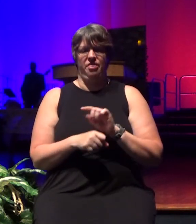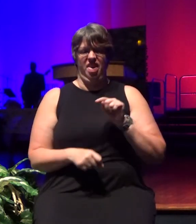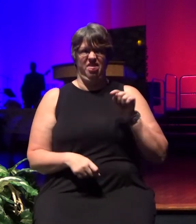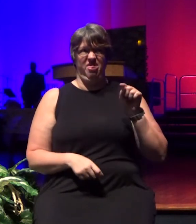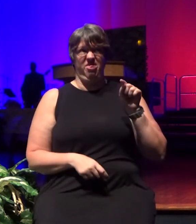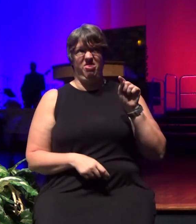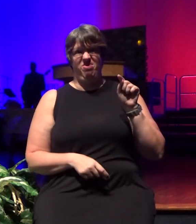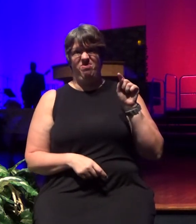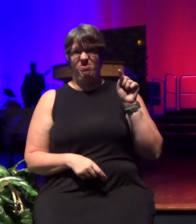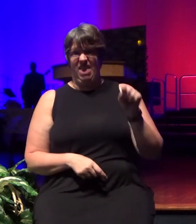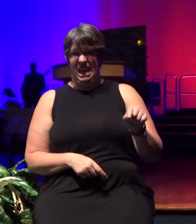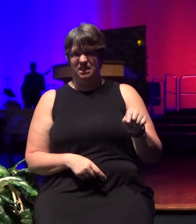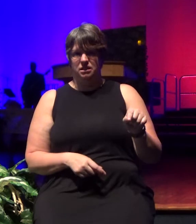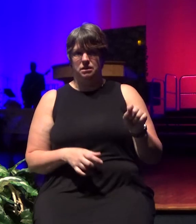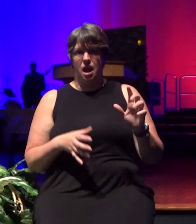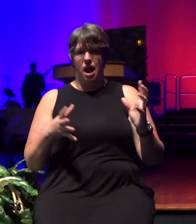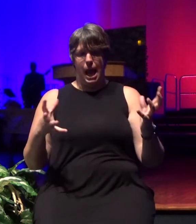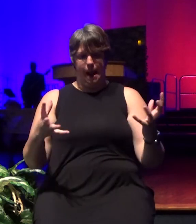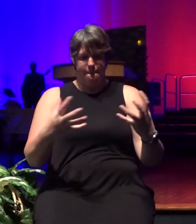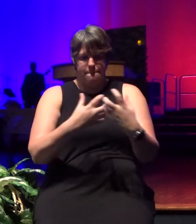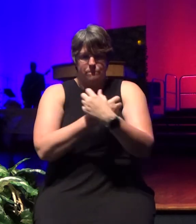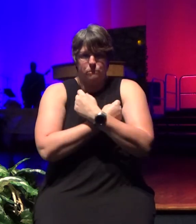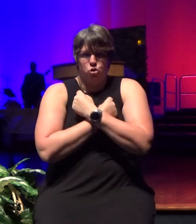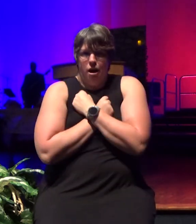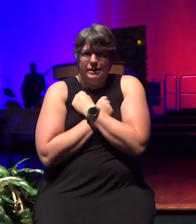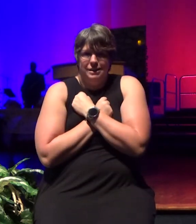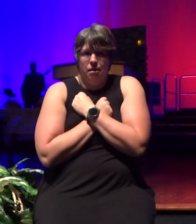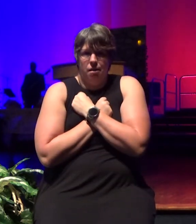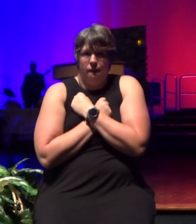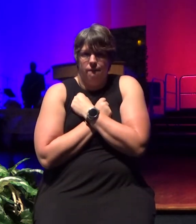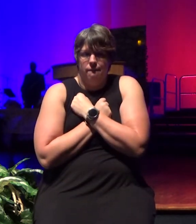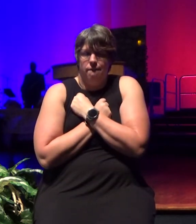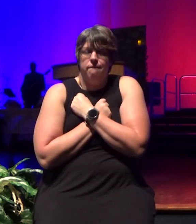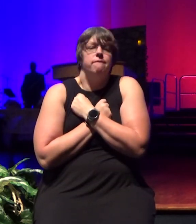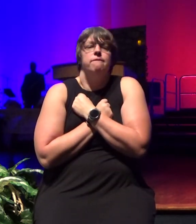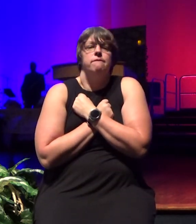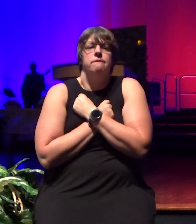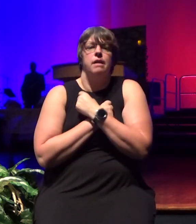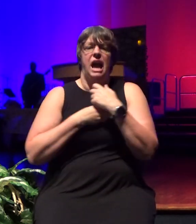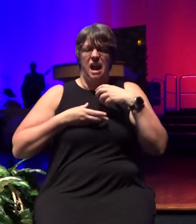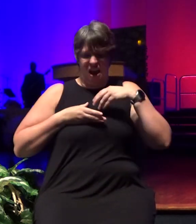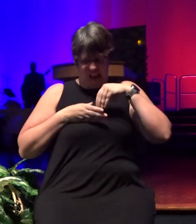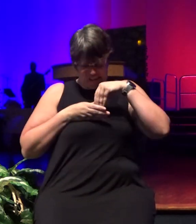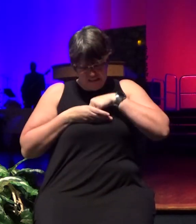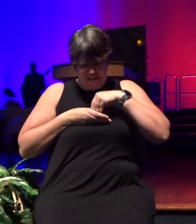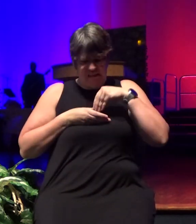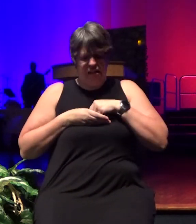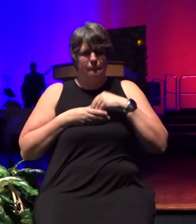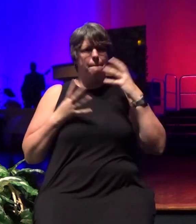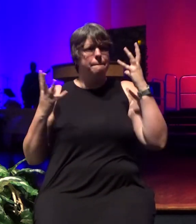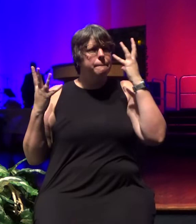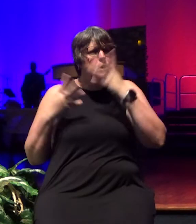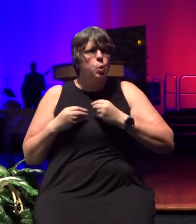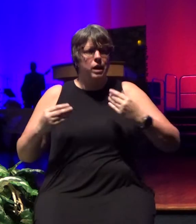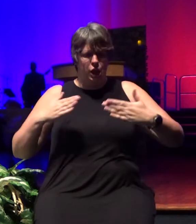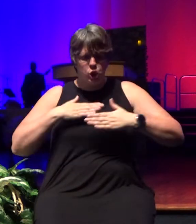Sense its gentle invitation in the various areas that are right and ripe for you to pull the release